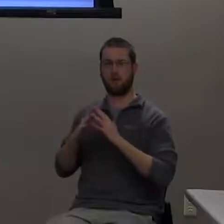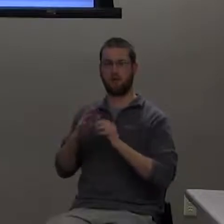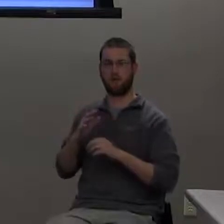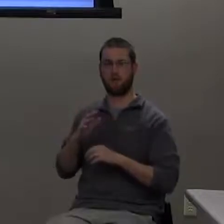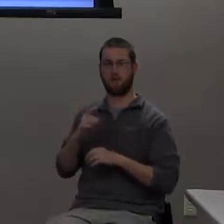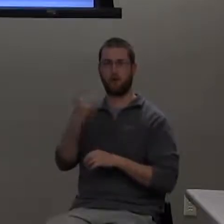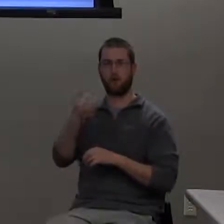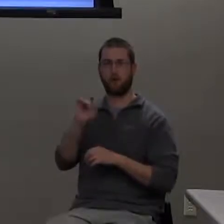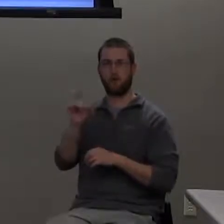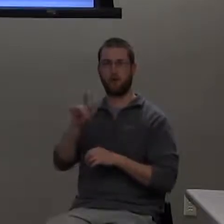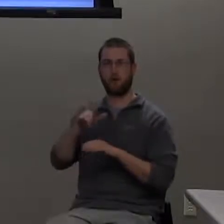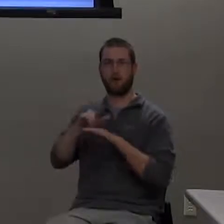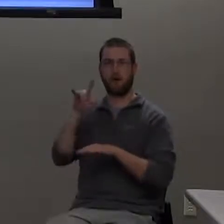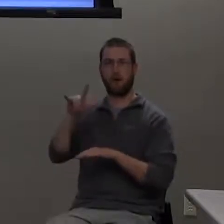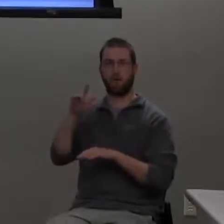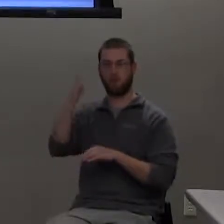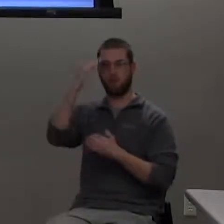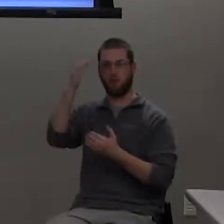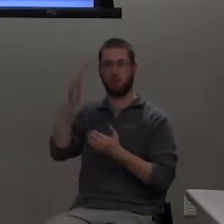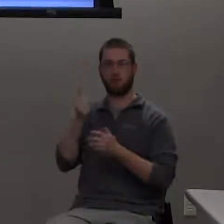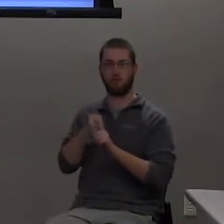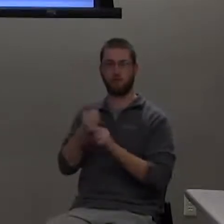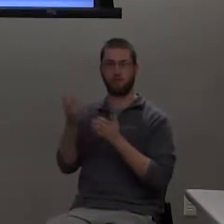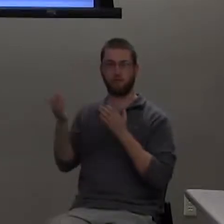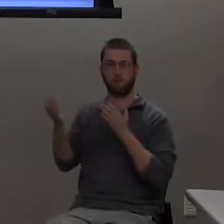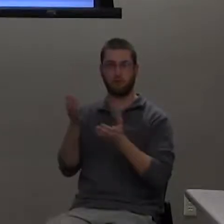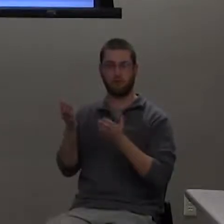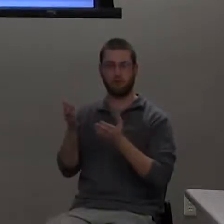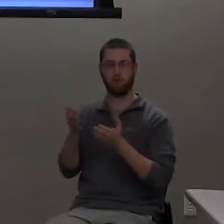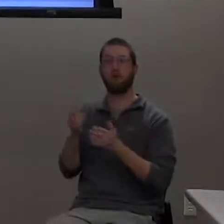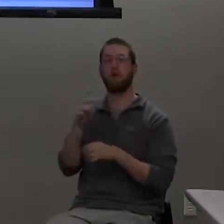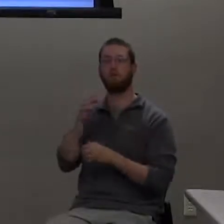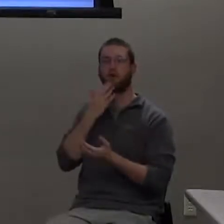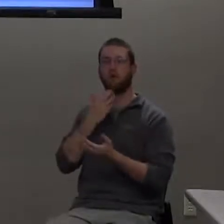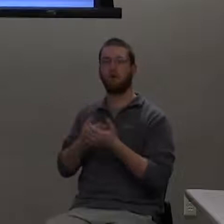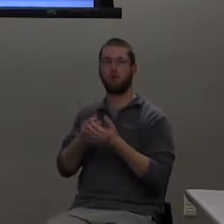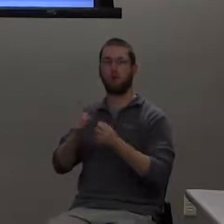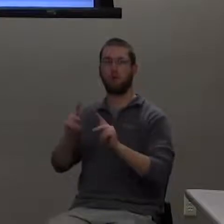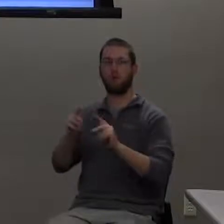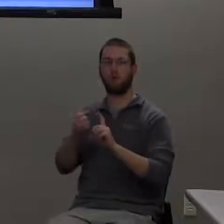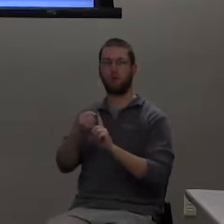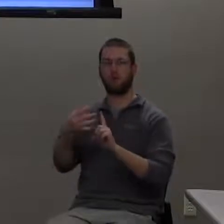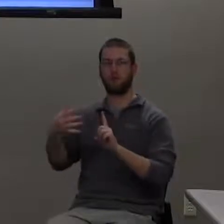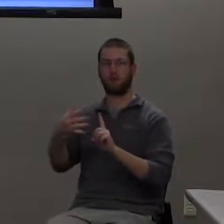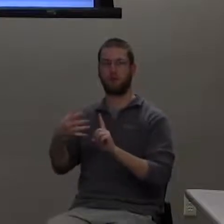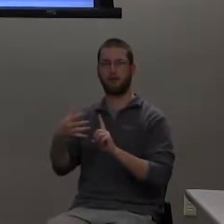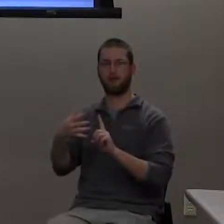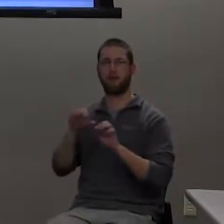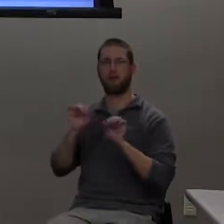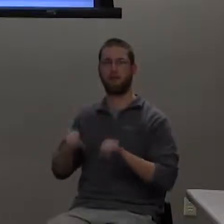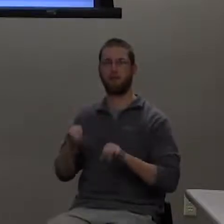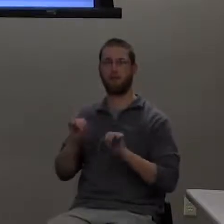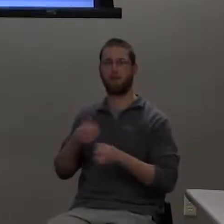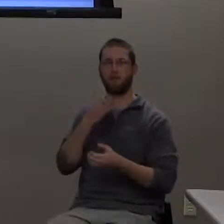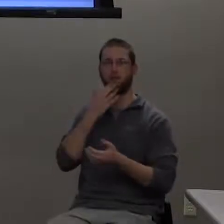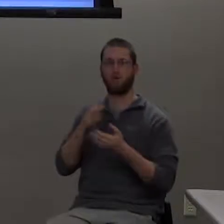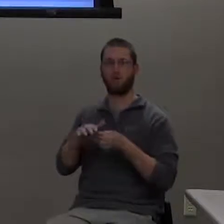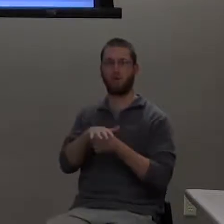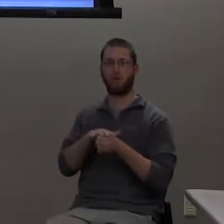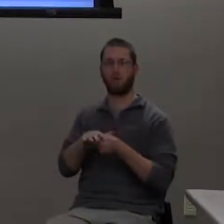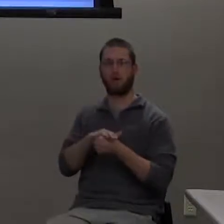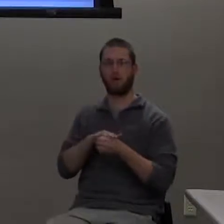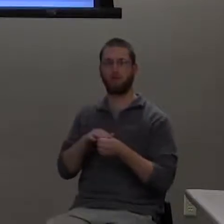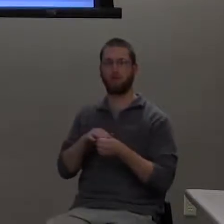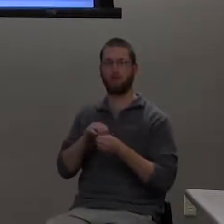the airport. I do not know if it's served, but if not, it's an opportunity to expand the potential for that to be a location for